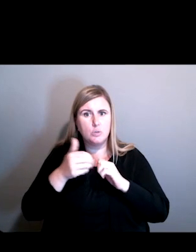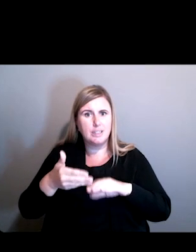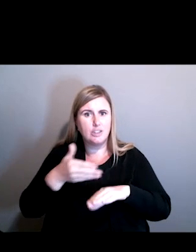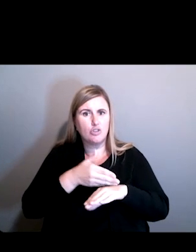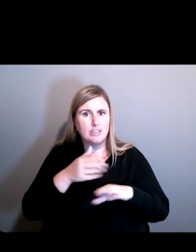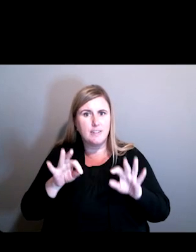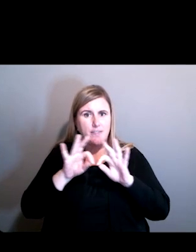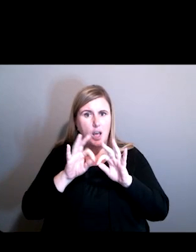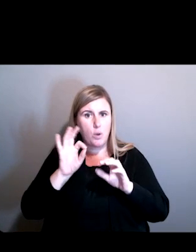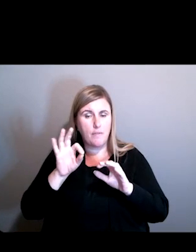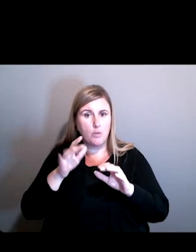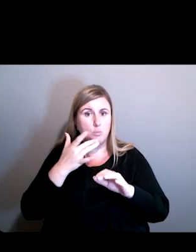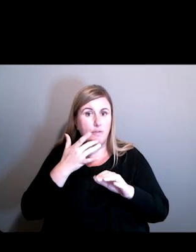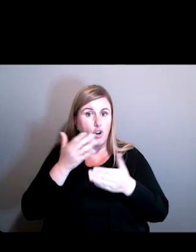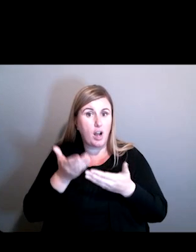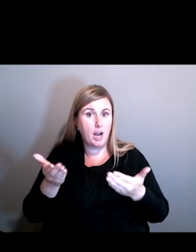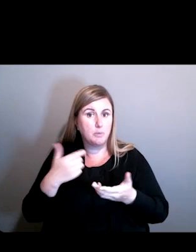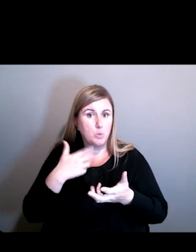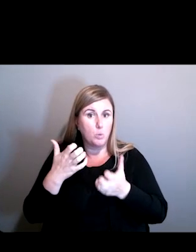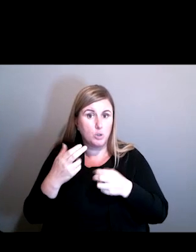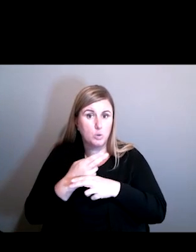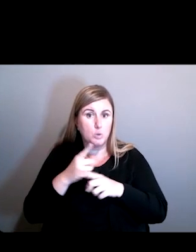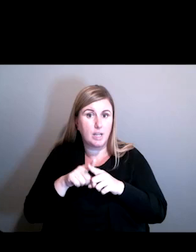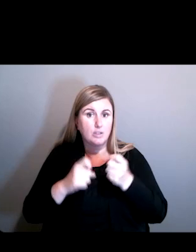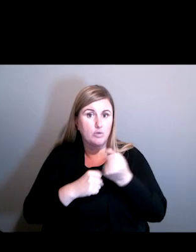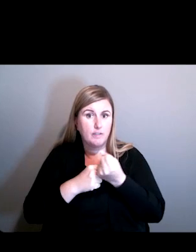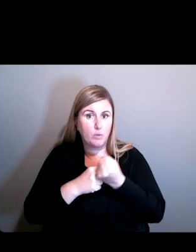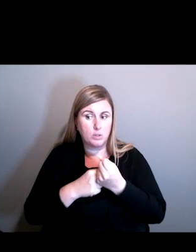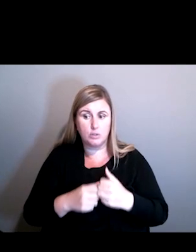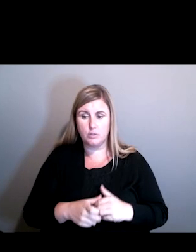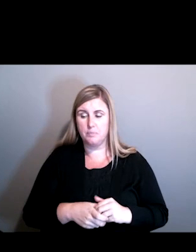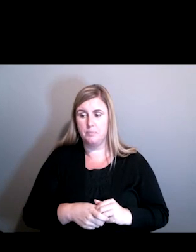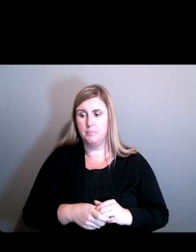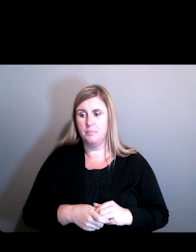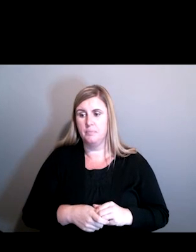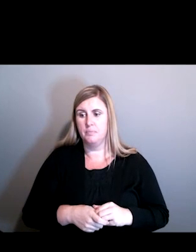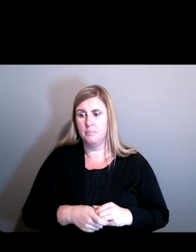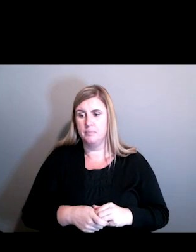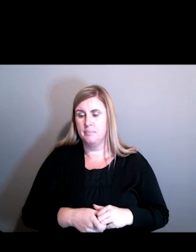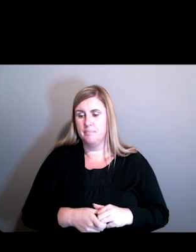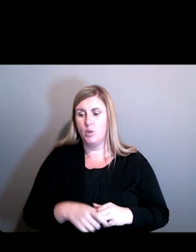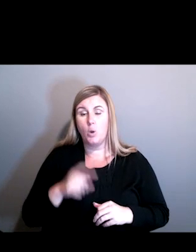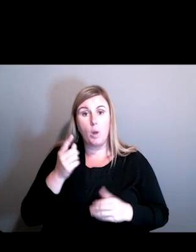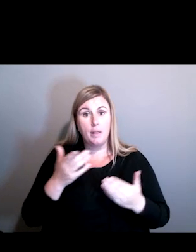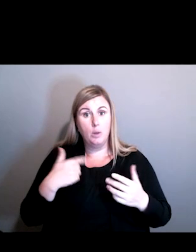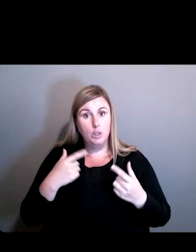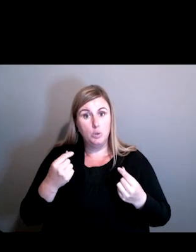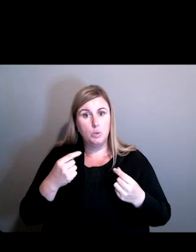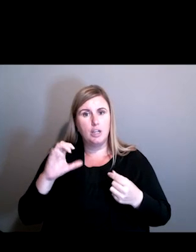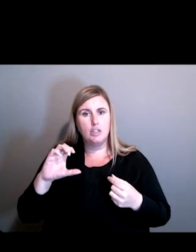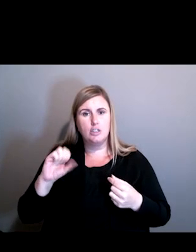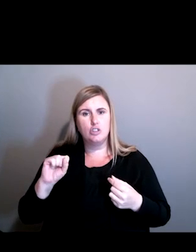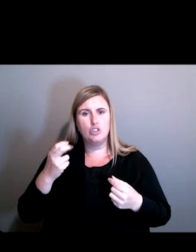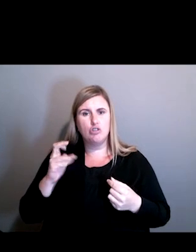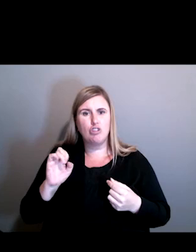to increase the value of those preferred items that we want to use as reinforcers. So one of the things that we do, and what Cheryl